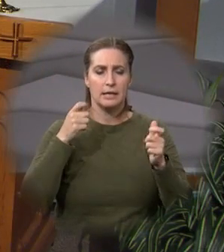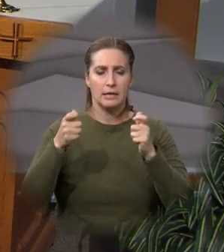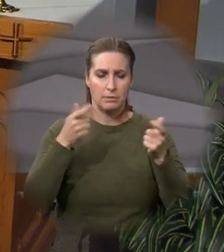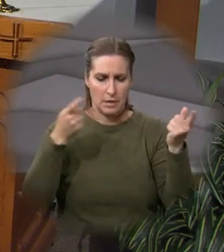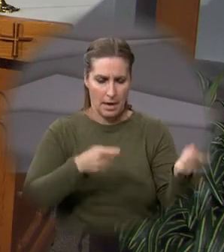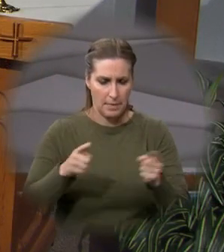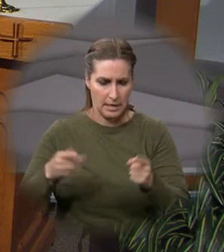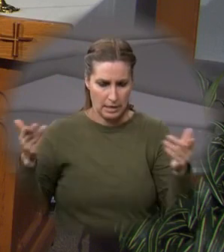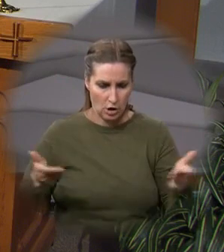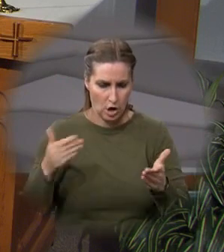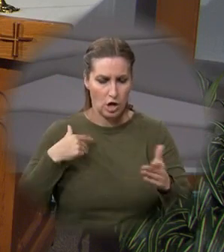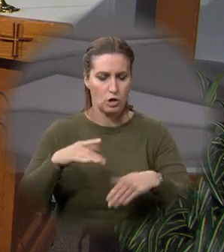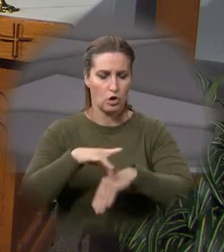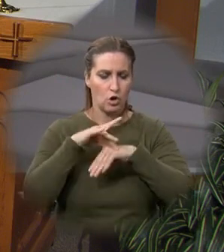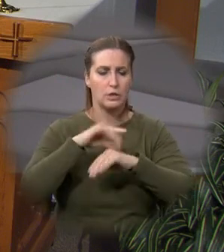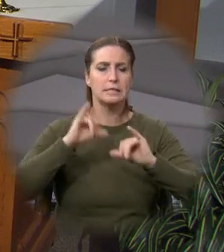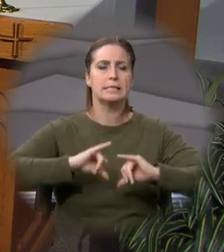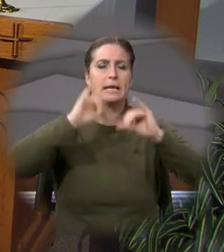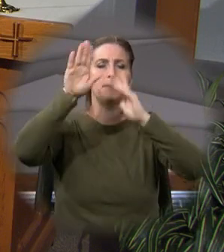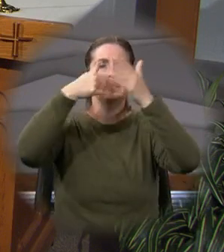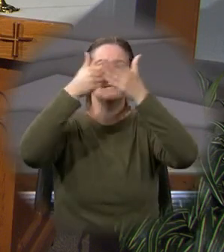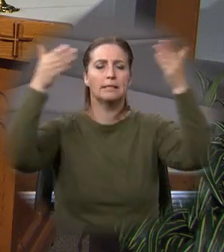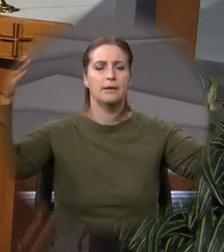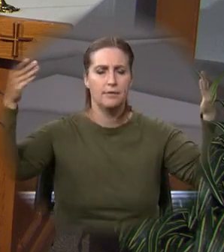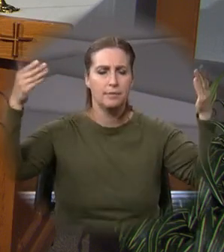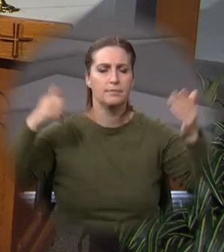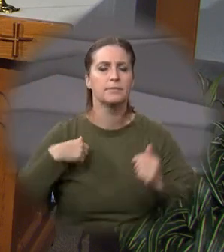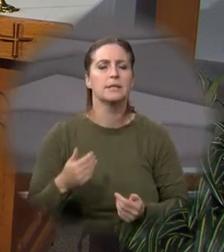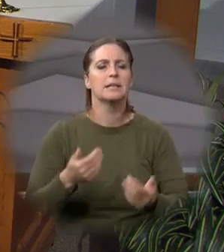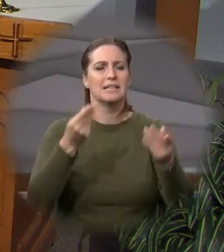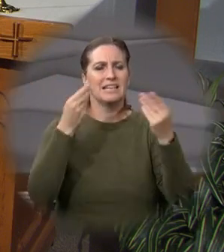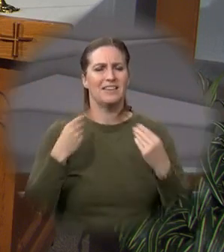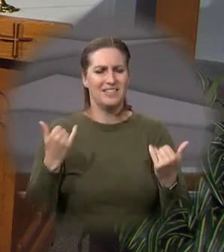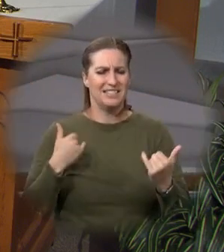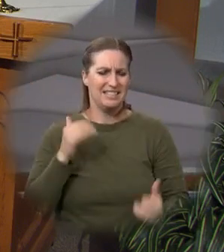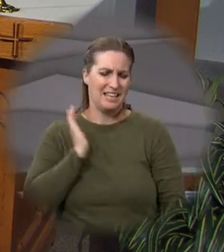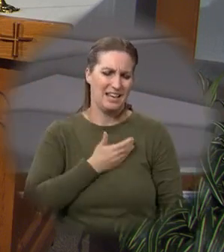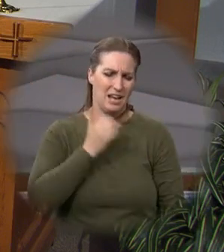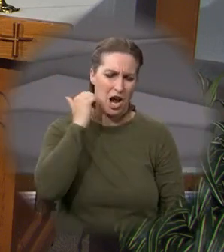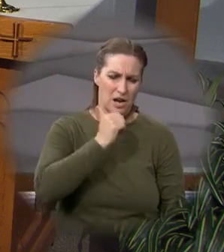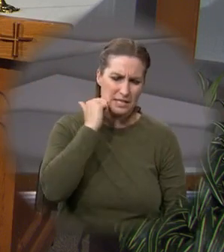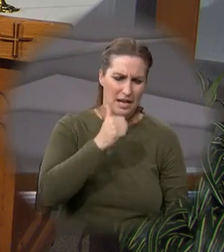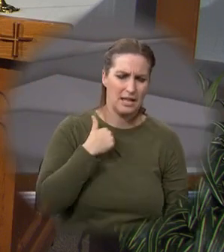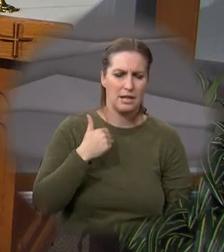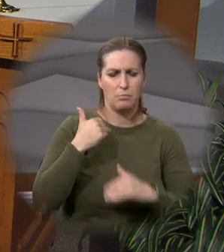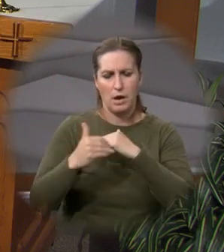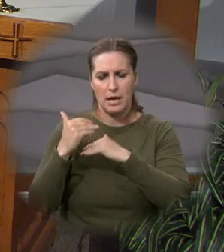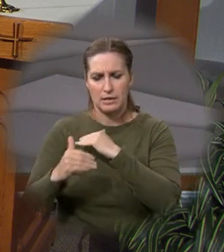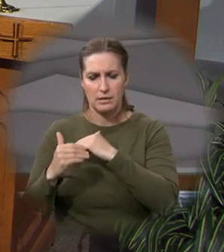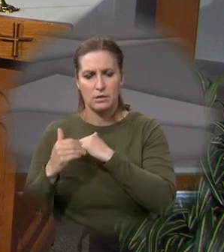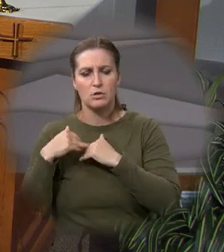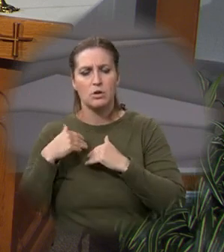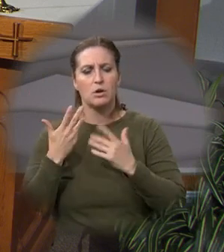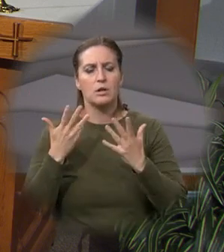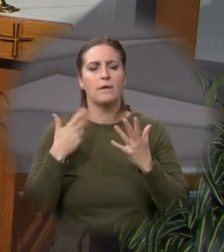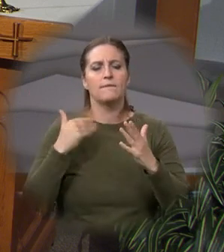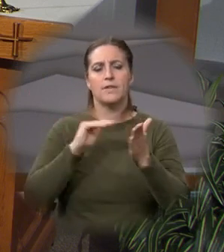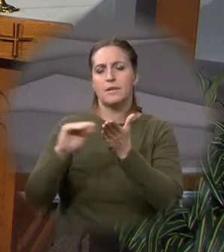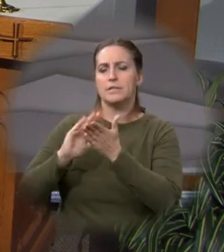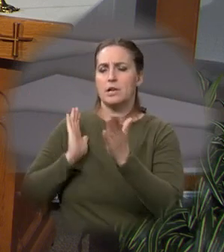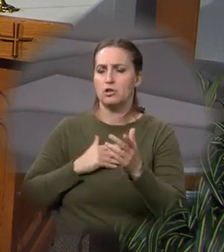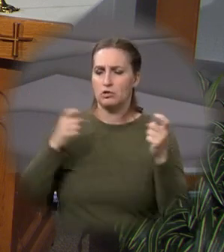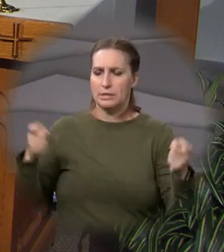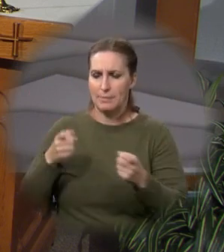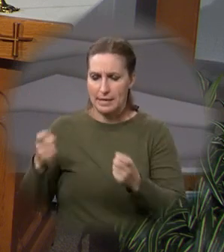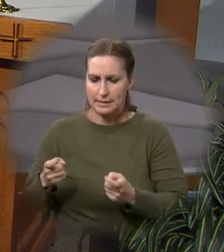Thy kingdom come, thy will be done, on earth as it is in heaven. Give us this day our daily bread, and